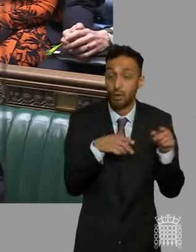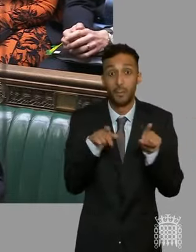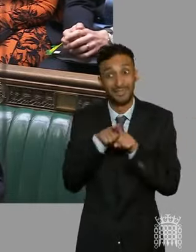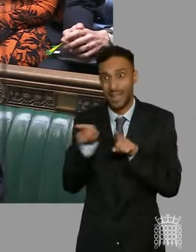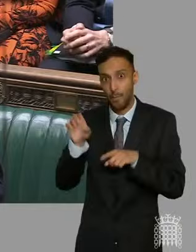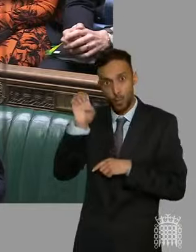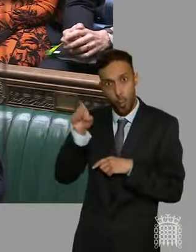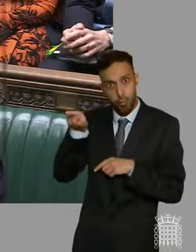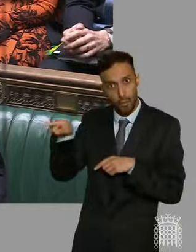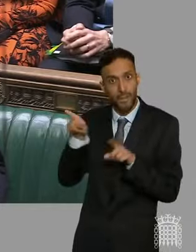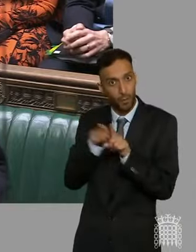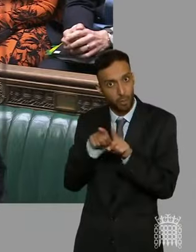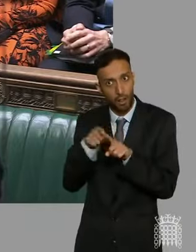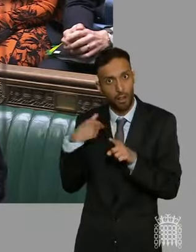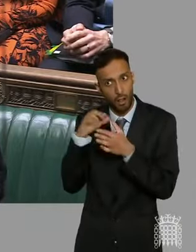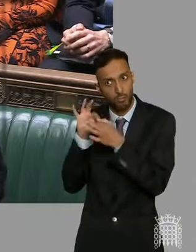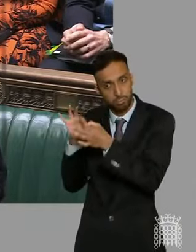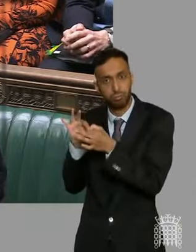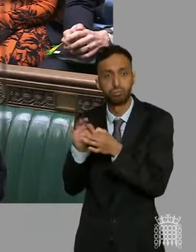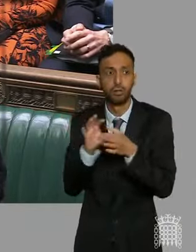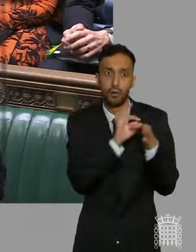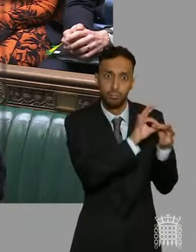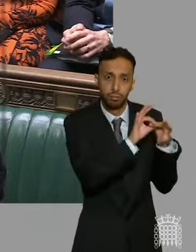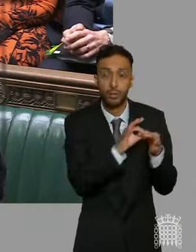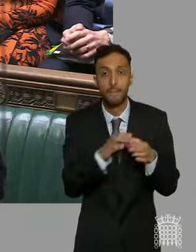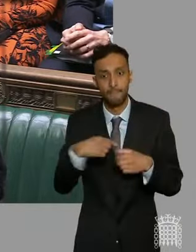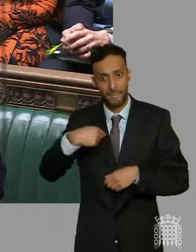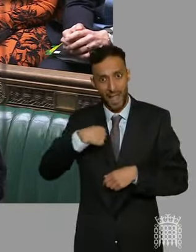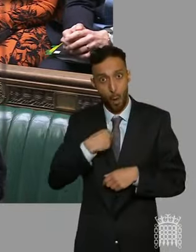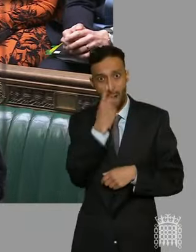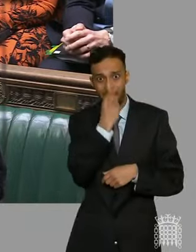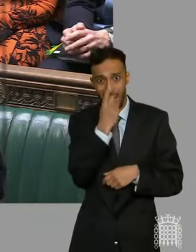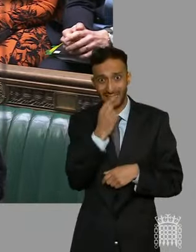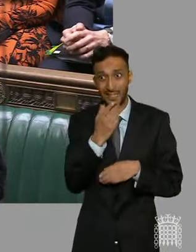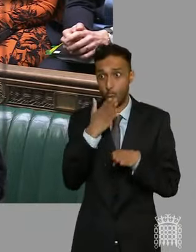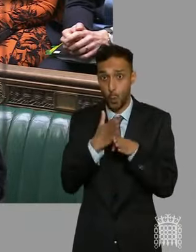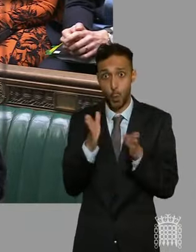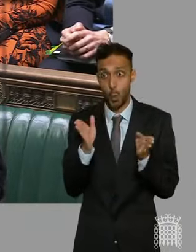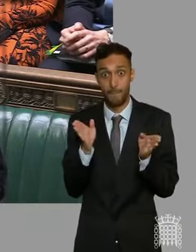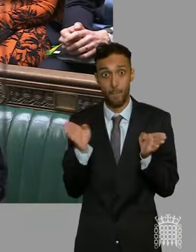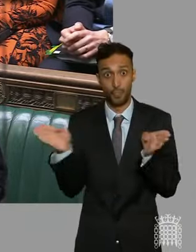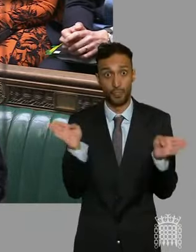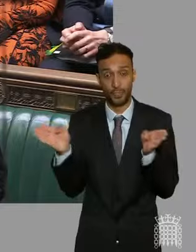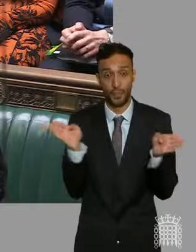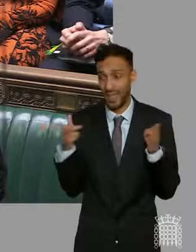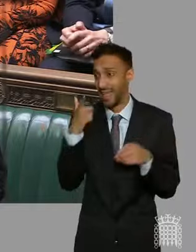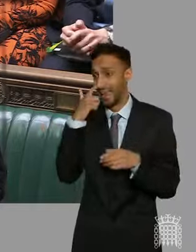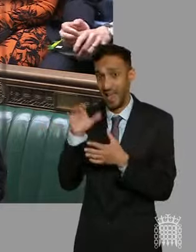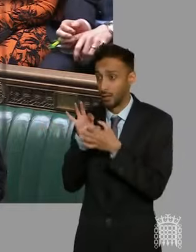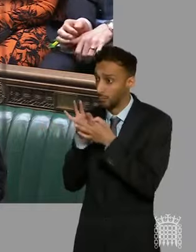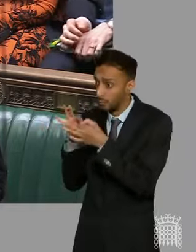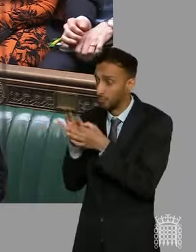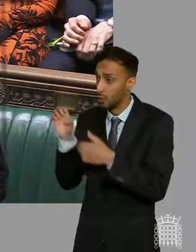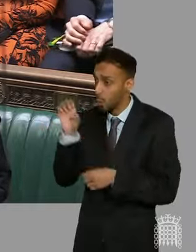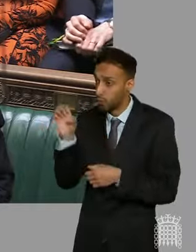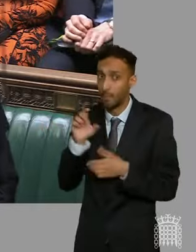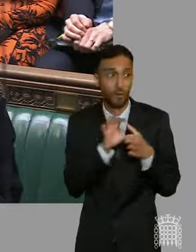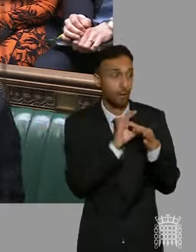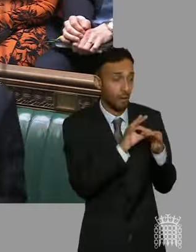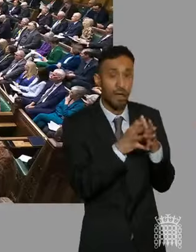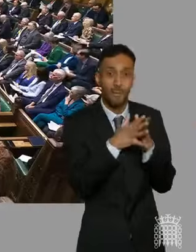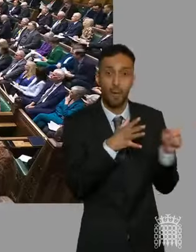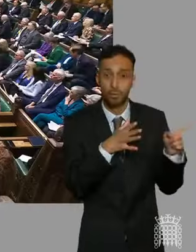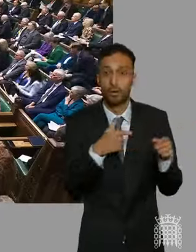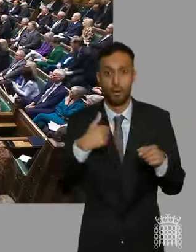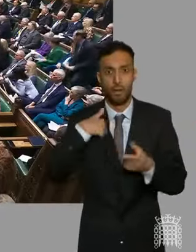the US and the EU and European partners that has held the peace for so many years and needs to hold the peace for many years to